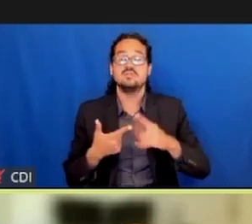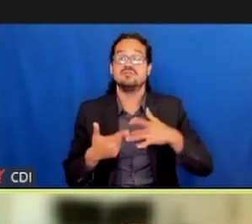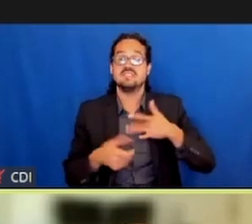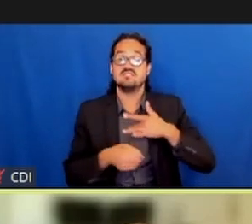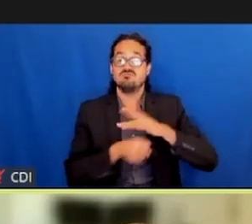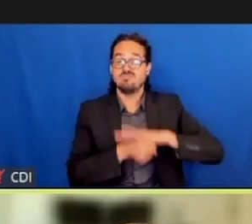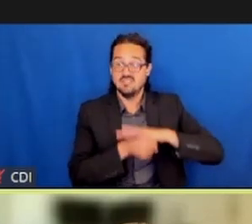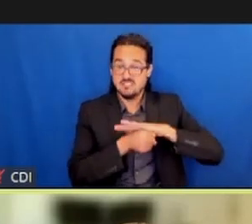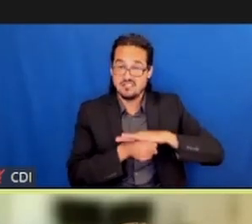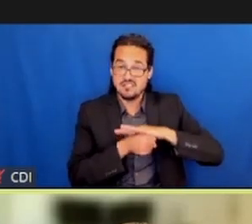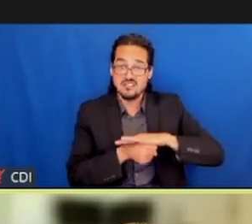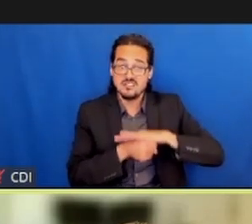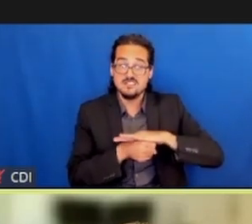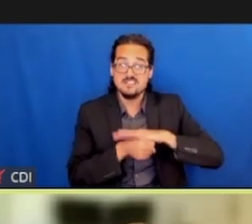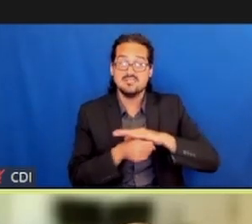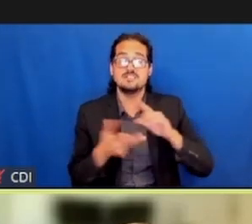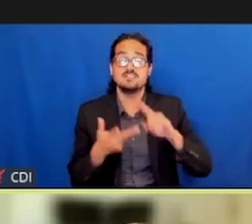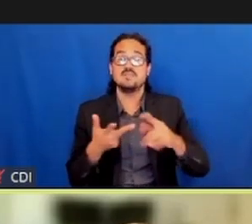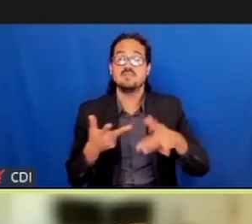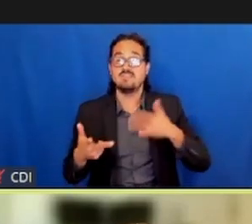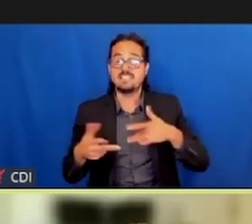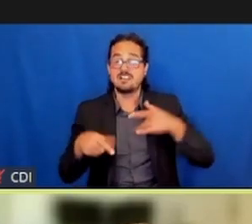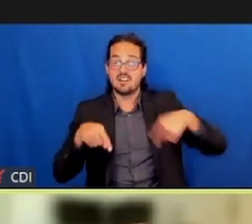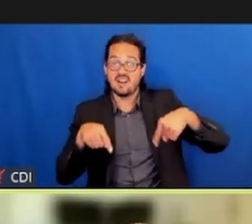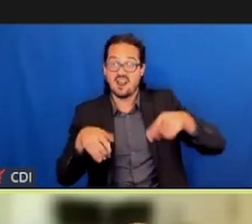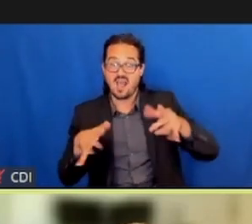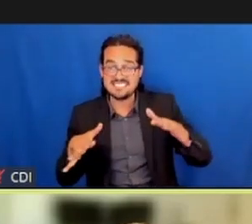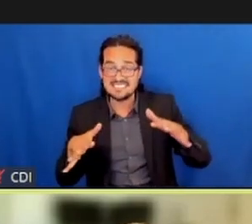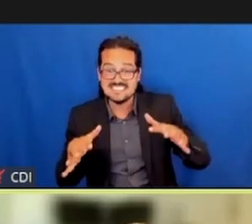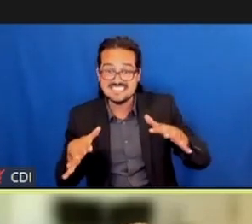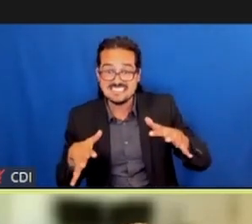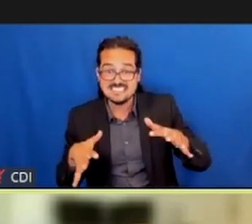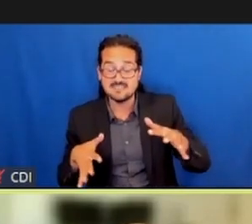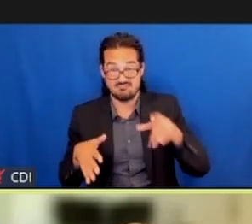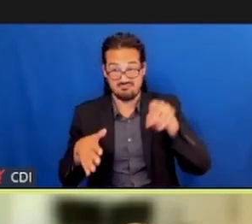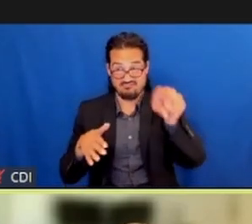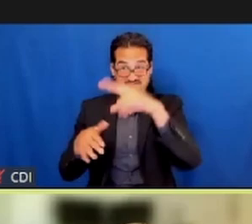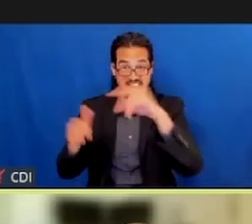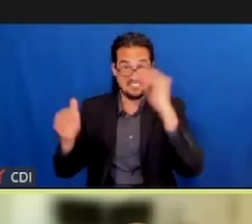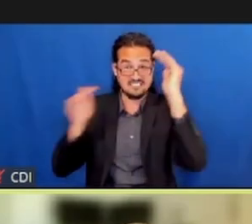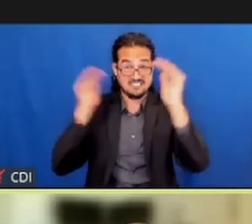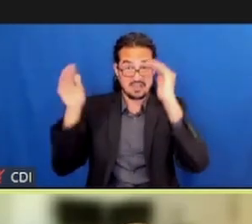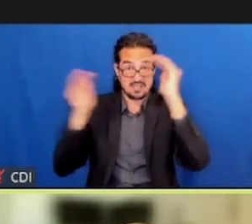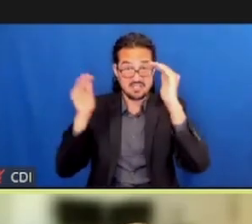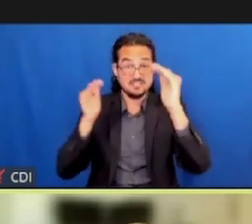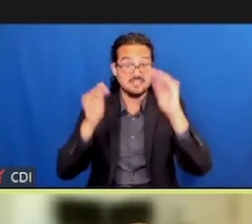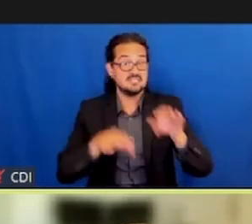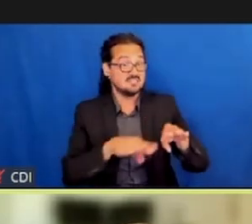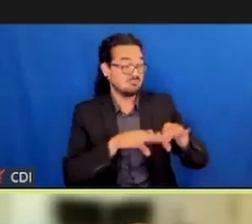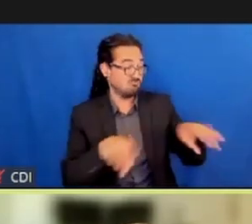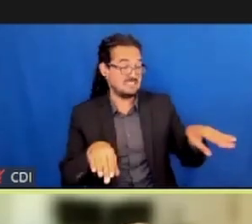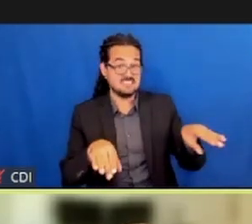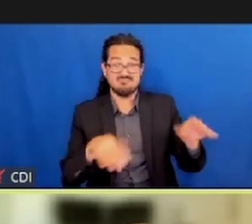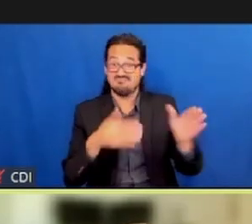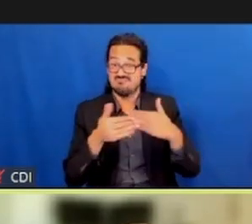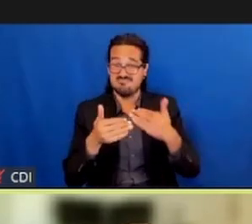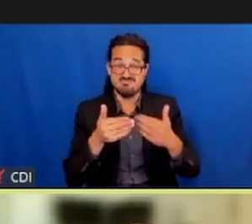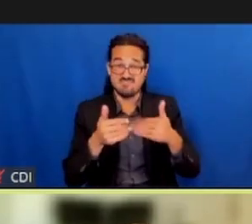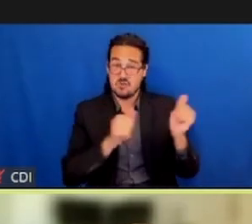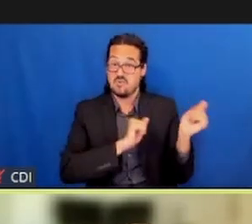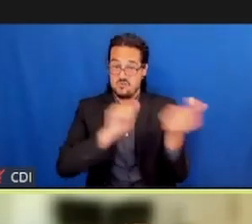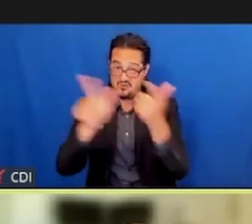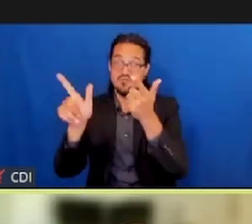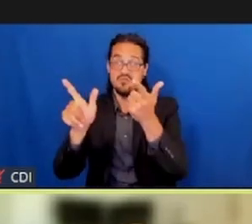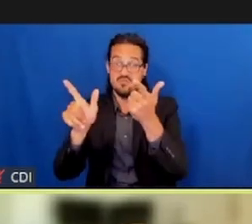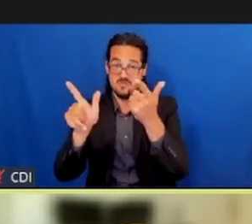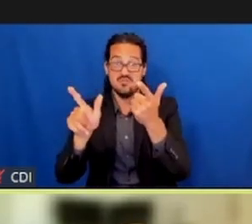just mentioned. It's really important to name it. So just really put a name on it. And people are even using the term PTSD,